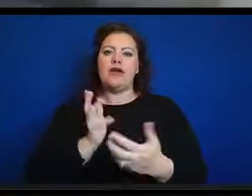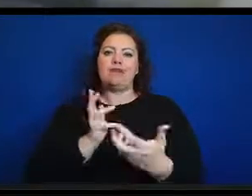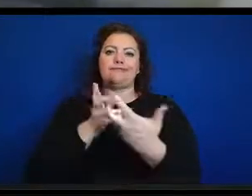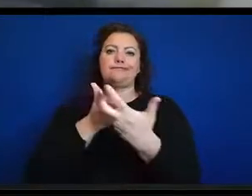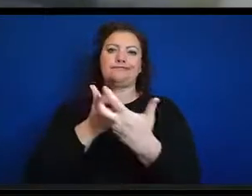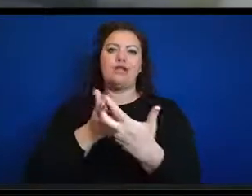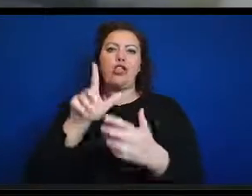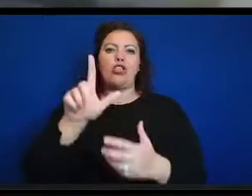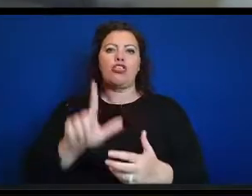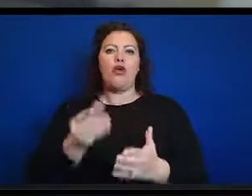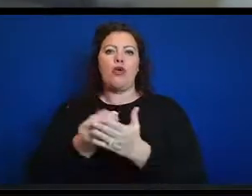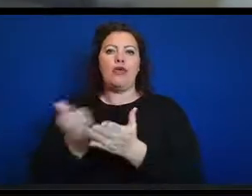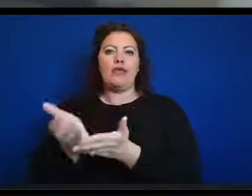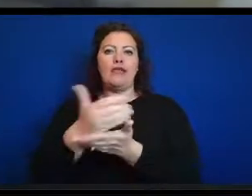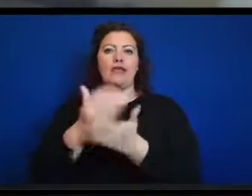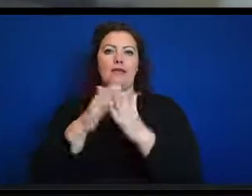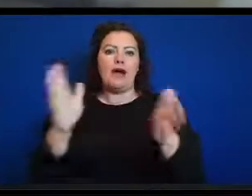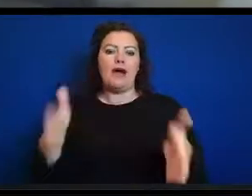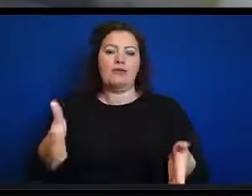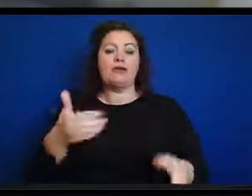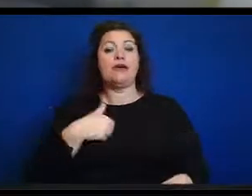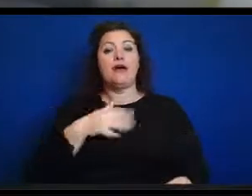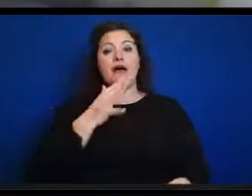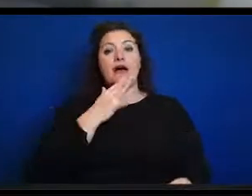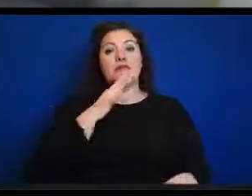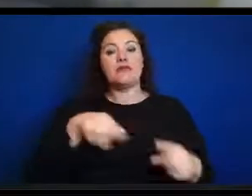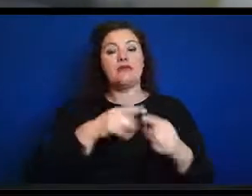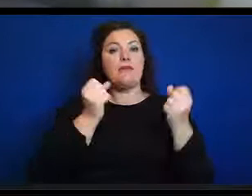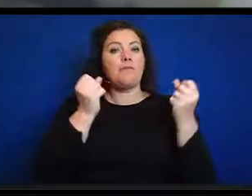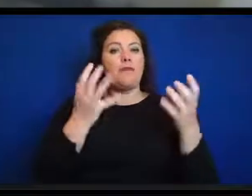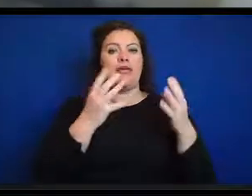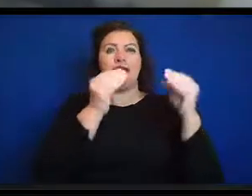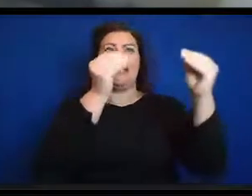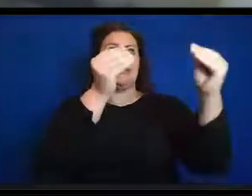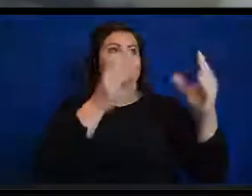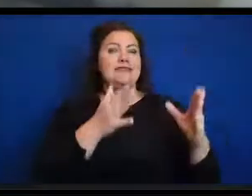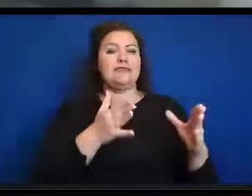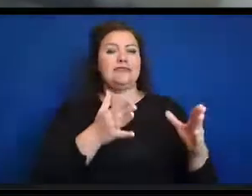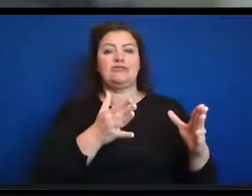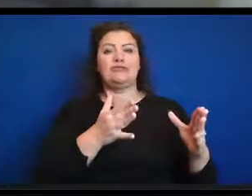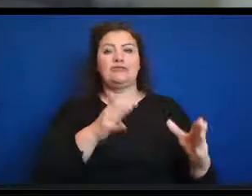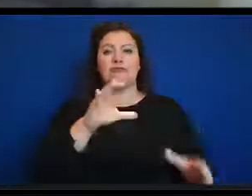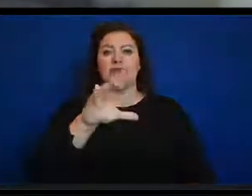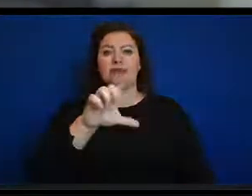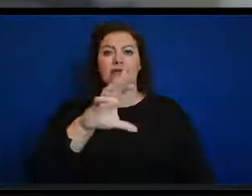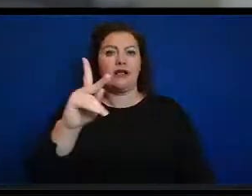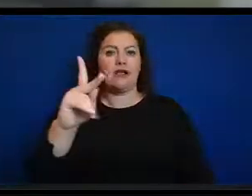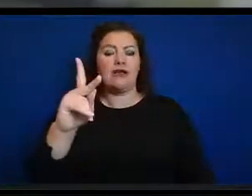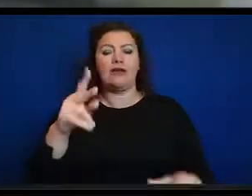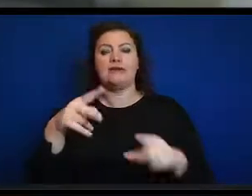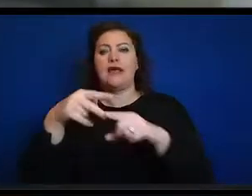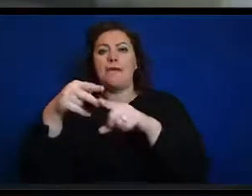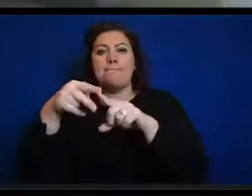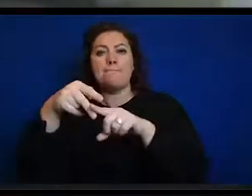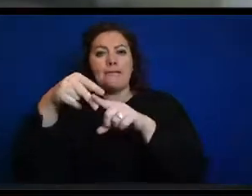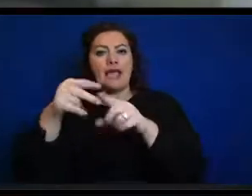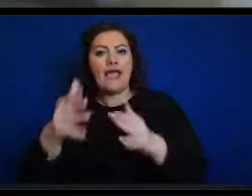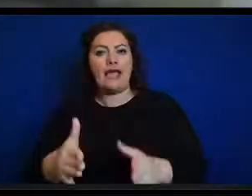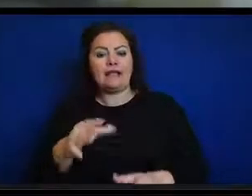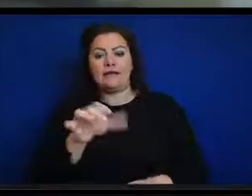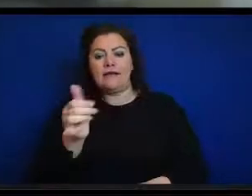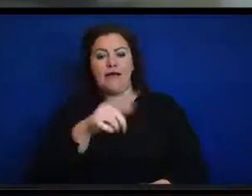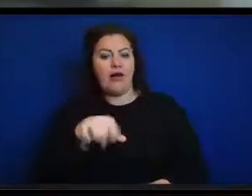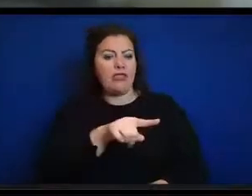low-income housing. I am speaking of the many teachers, clerks, mechanics, and others who